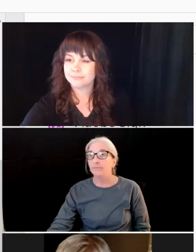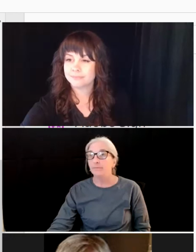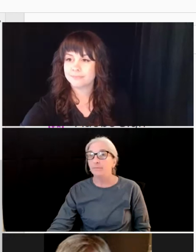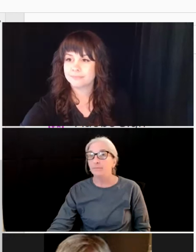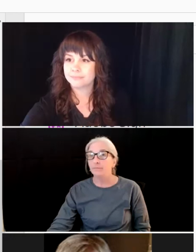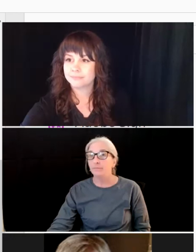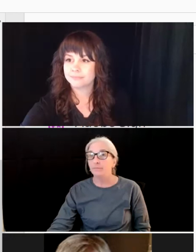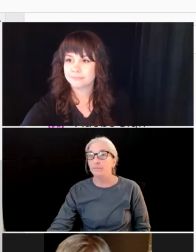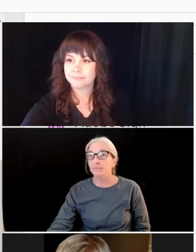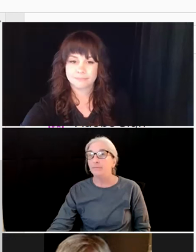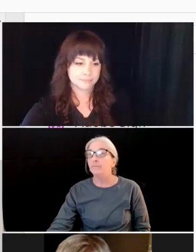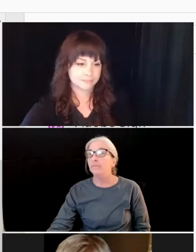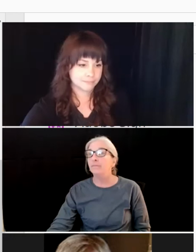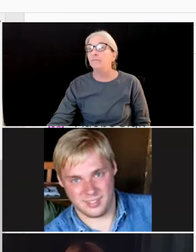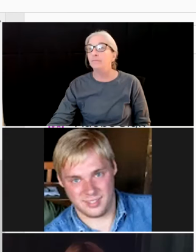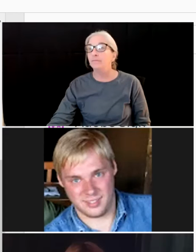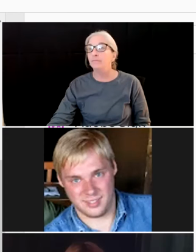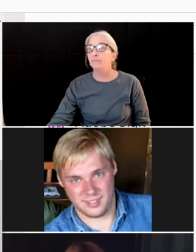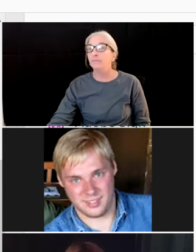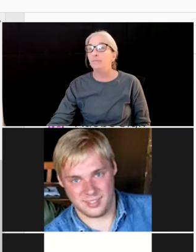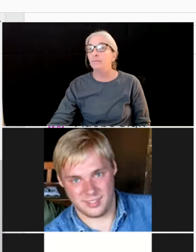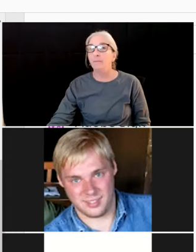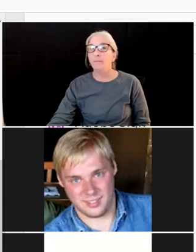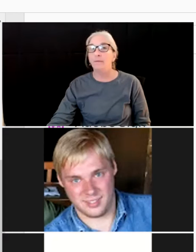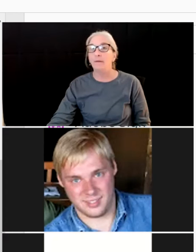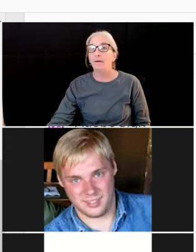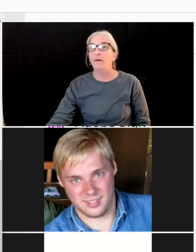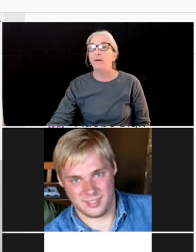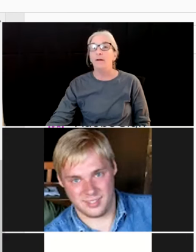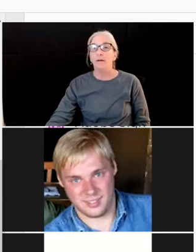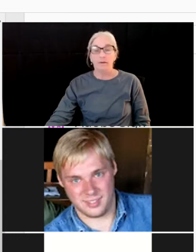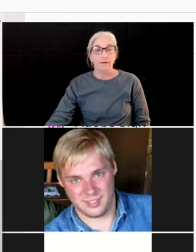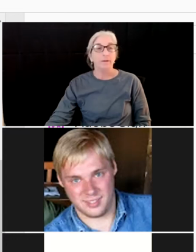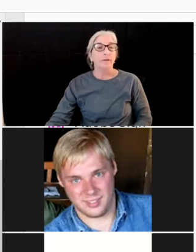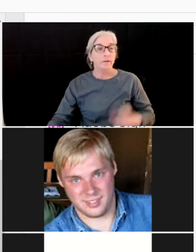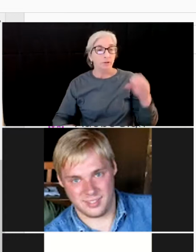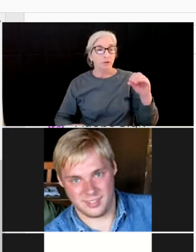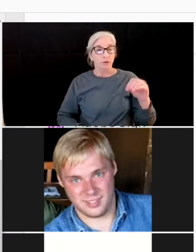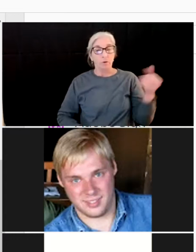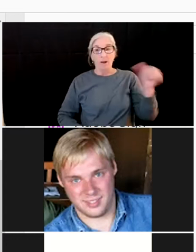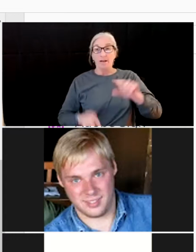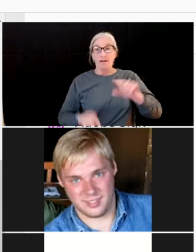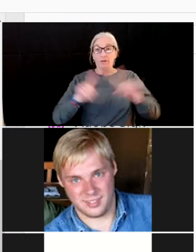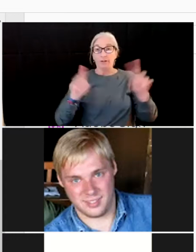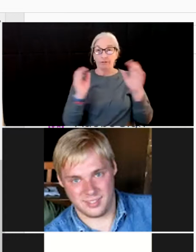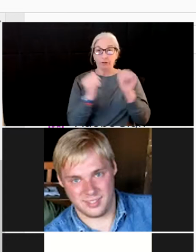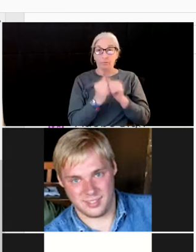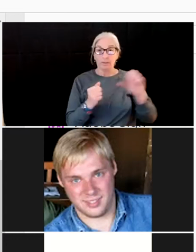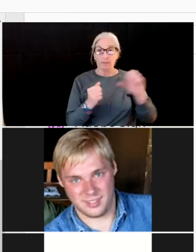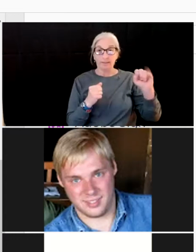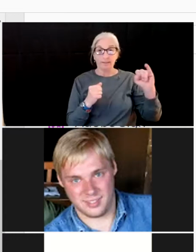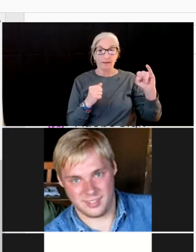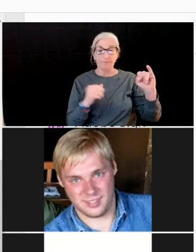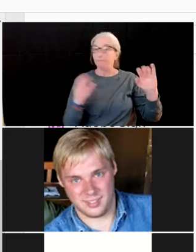So as with the 5-month waiting period for SSDI, another difference in SSI is that there is no waiting period